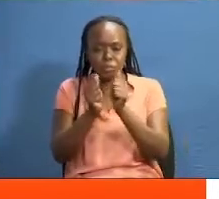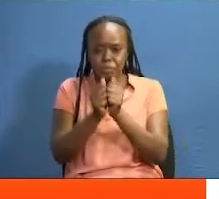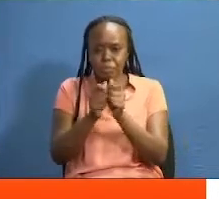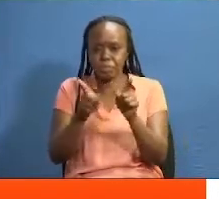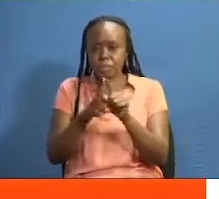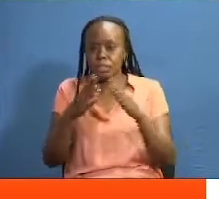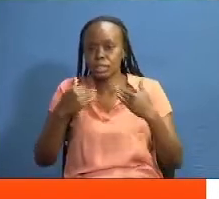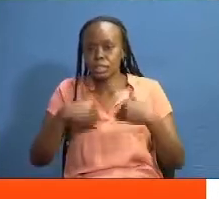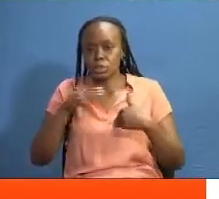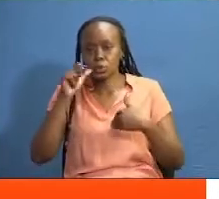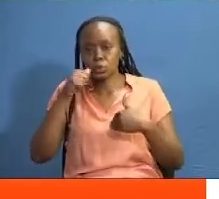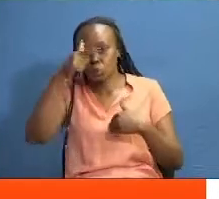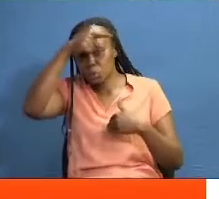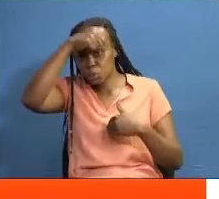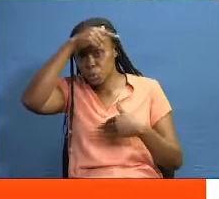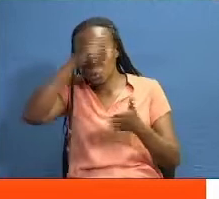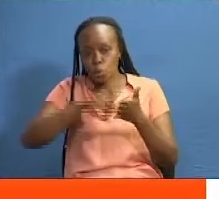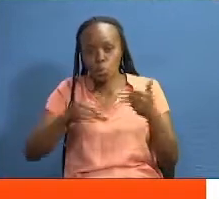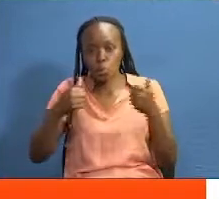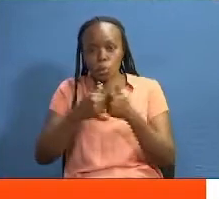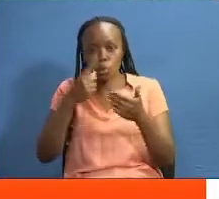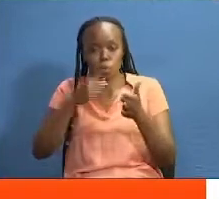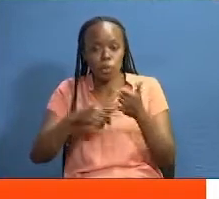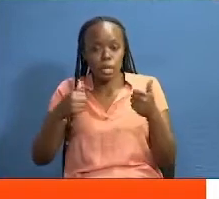you're a fresh graduate. What do you do?